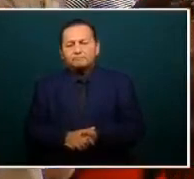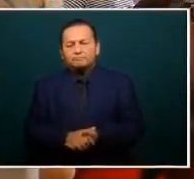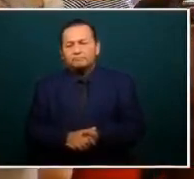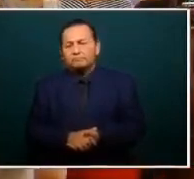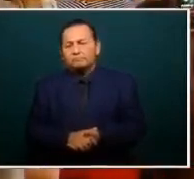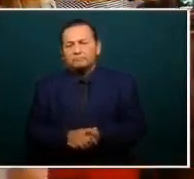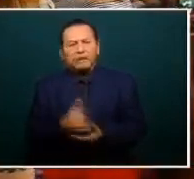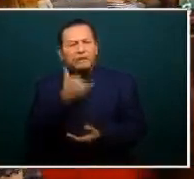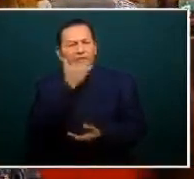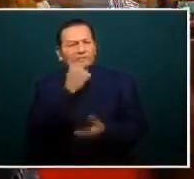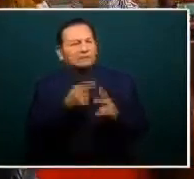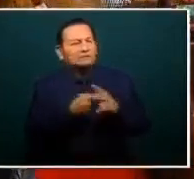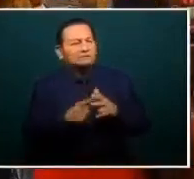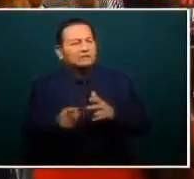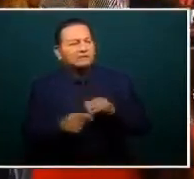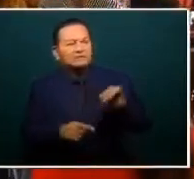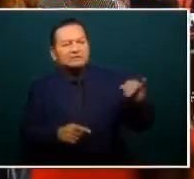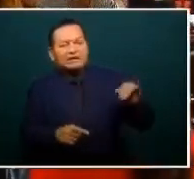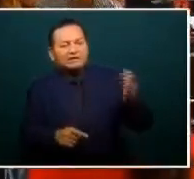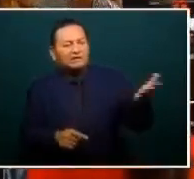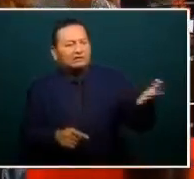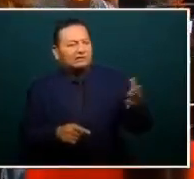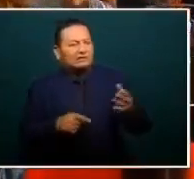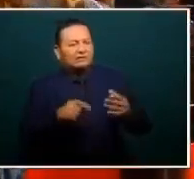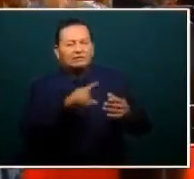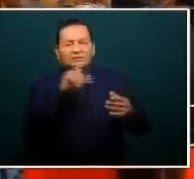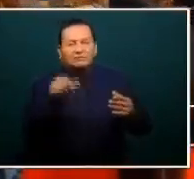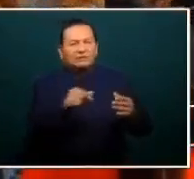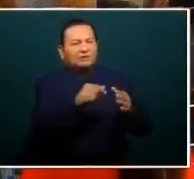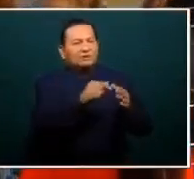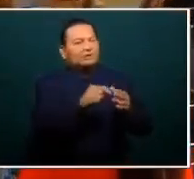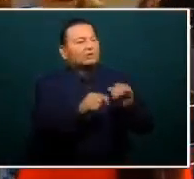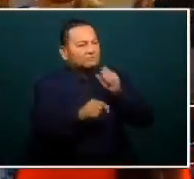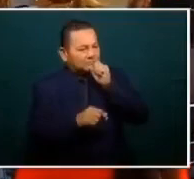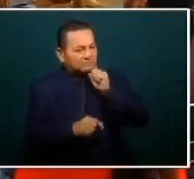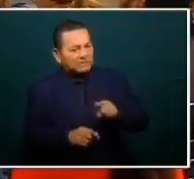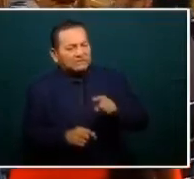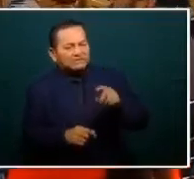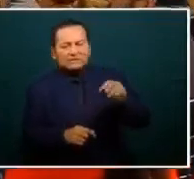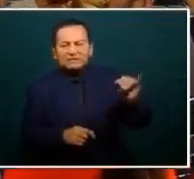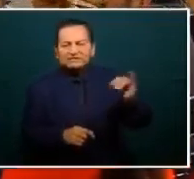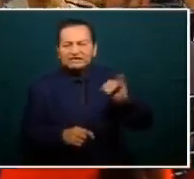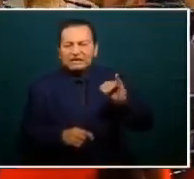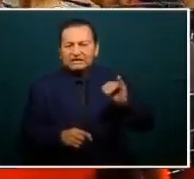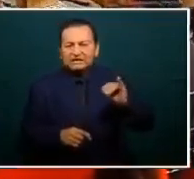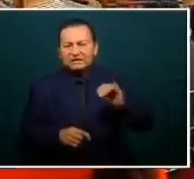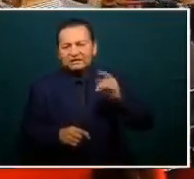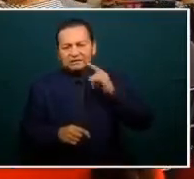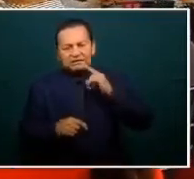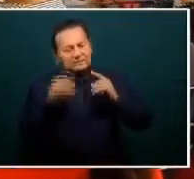humans or human rights. So we're starting on the left,